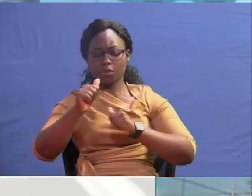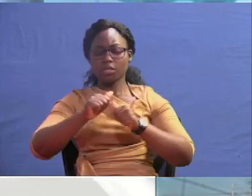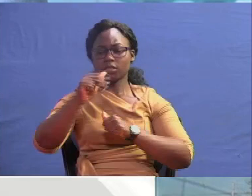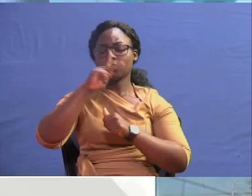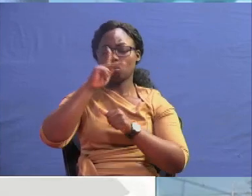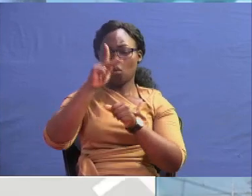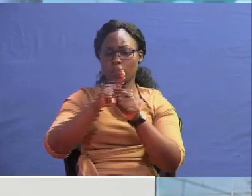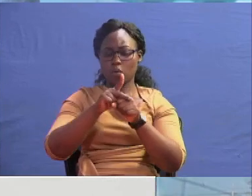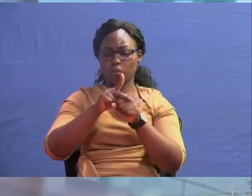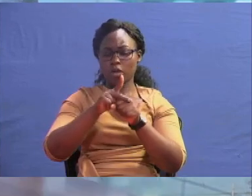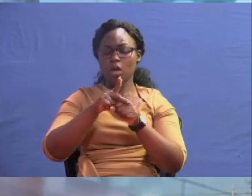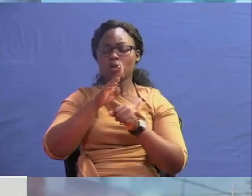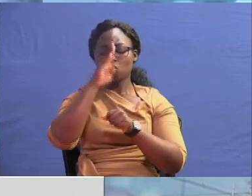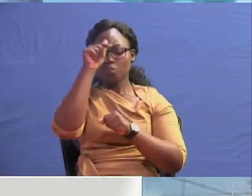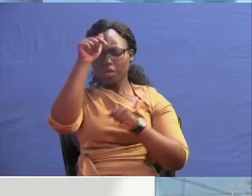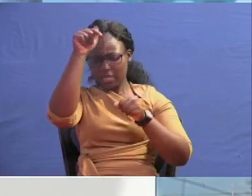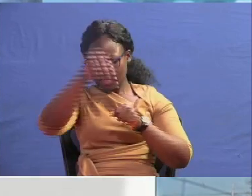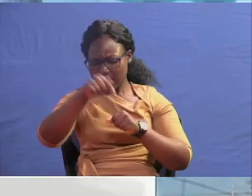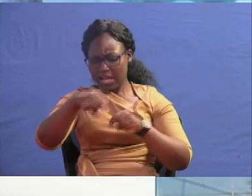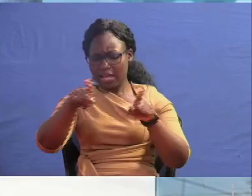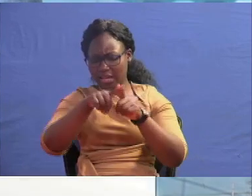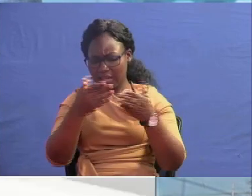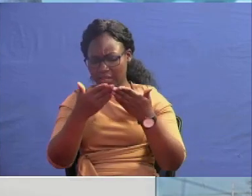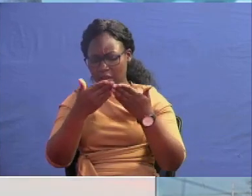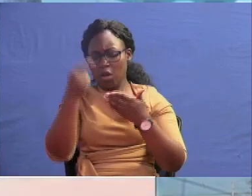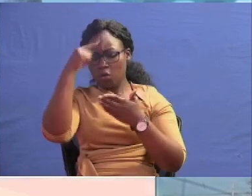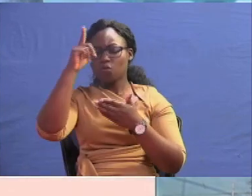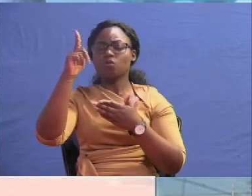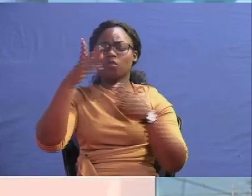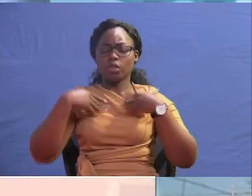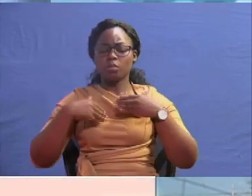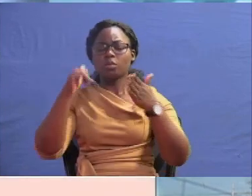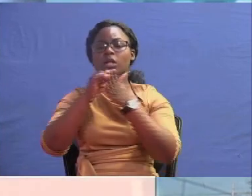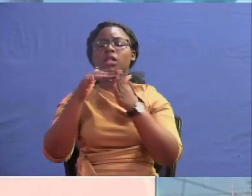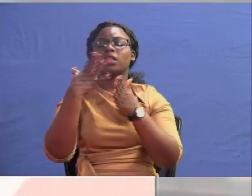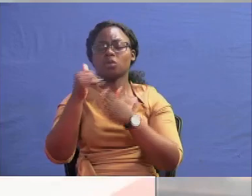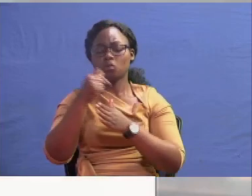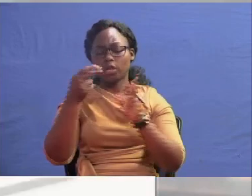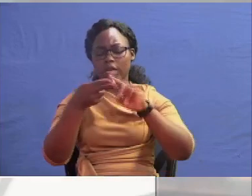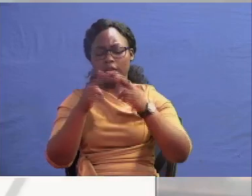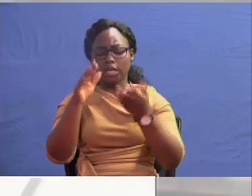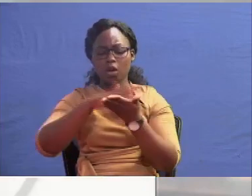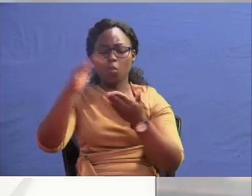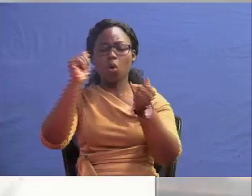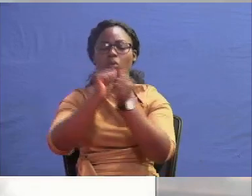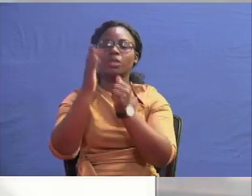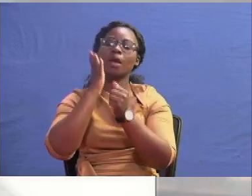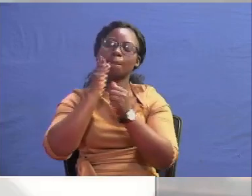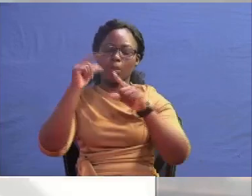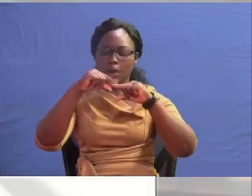be present and available for its people. And that is why it related more with the mamambogas